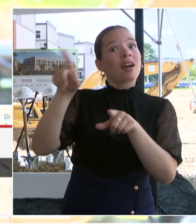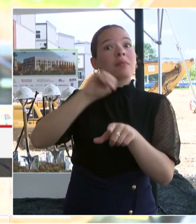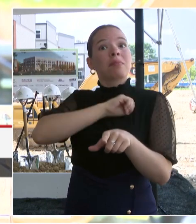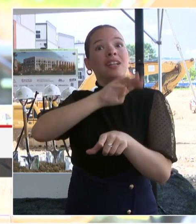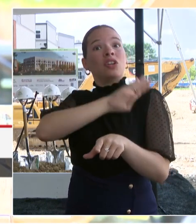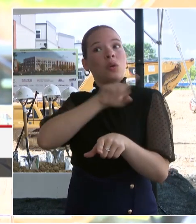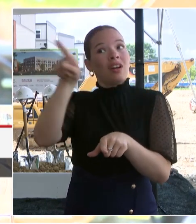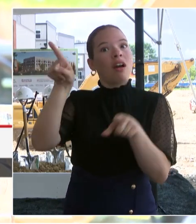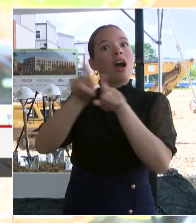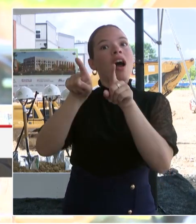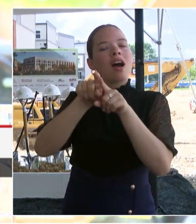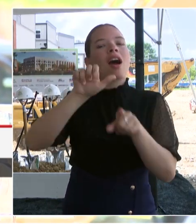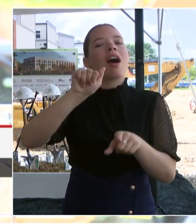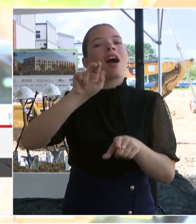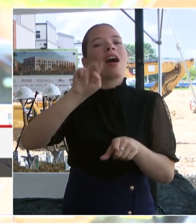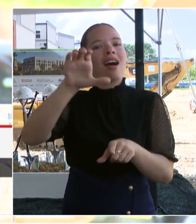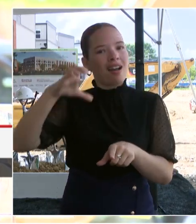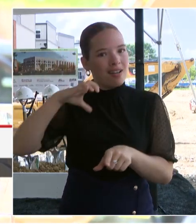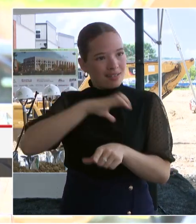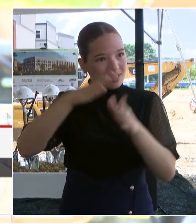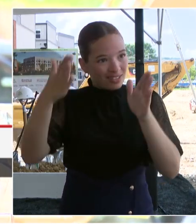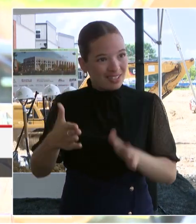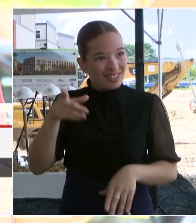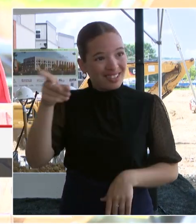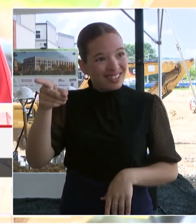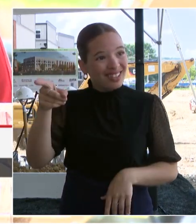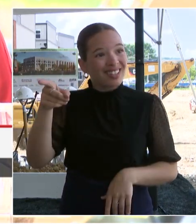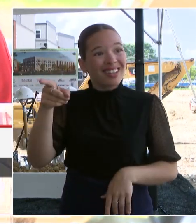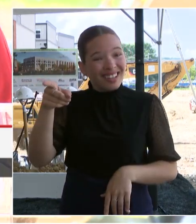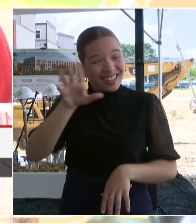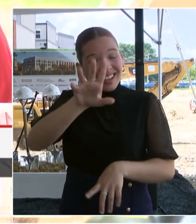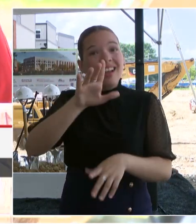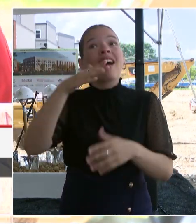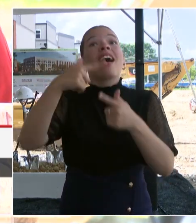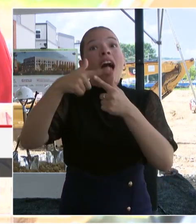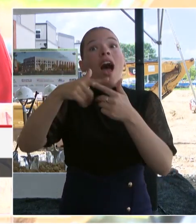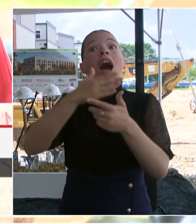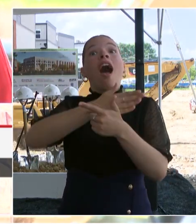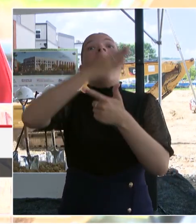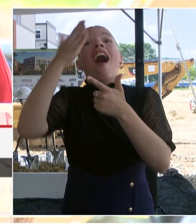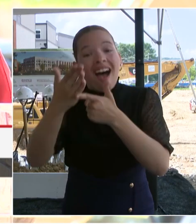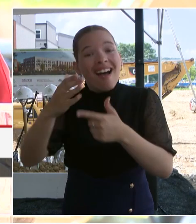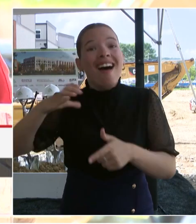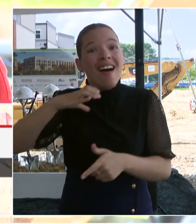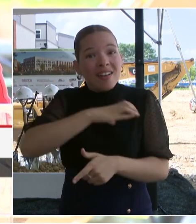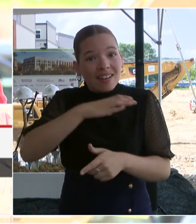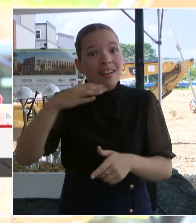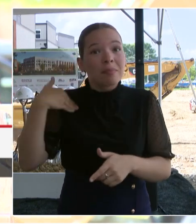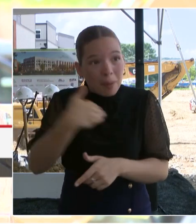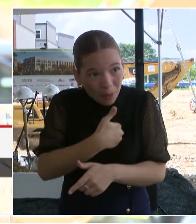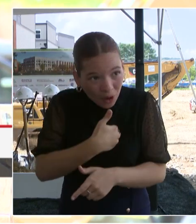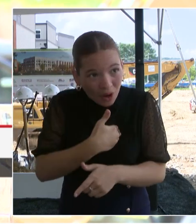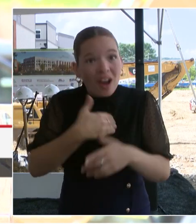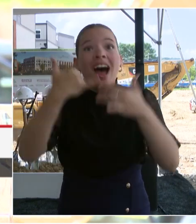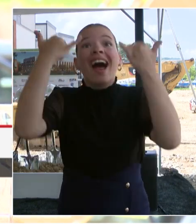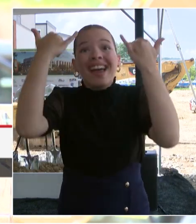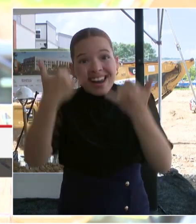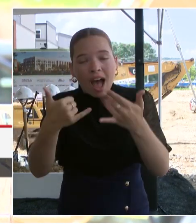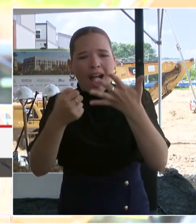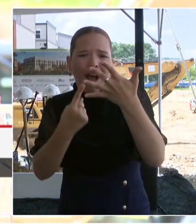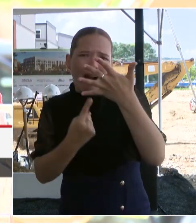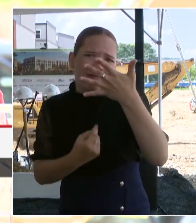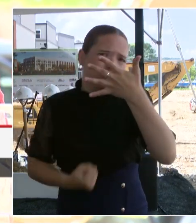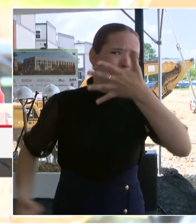4 council person, and now the mayor of this great